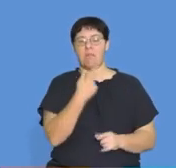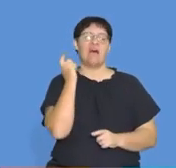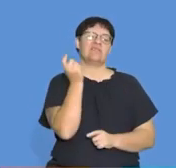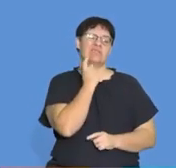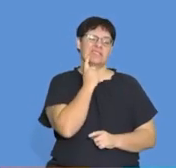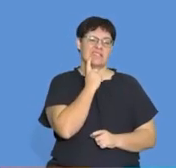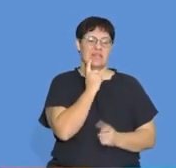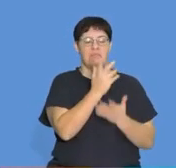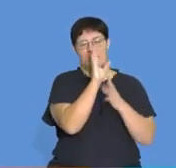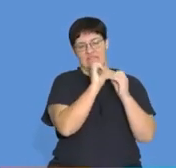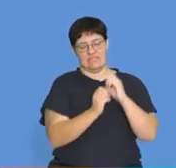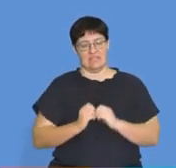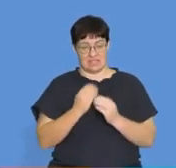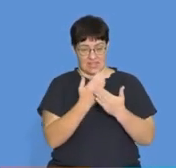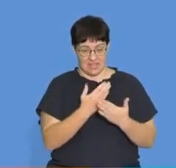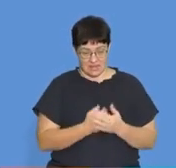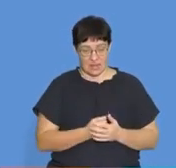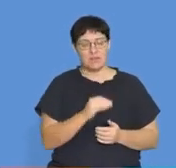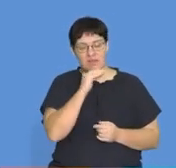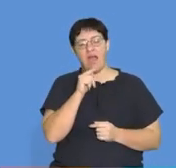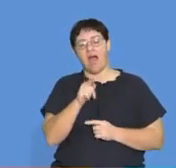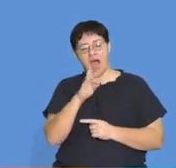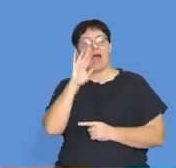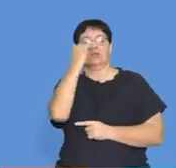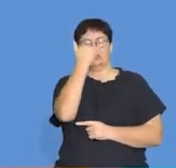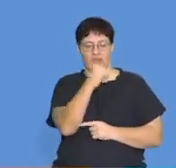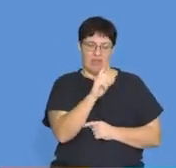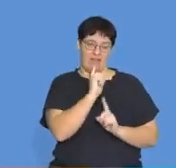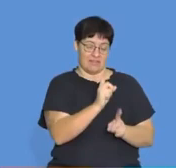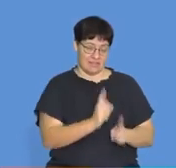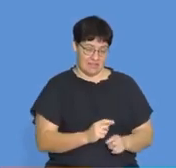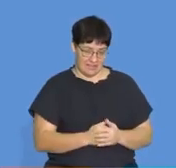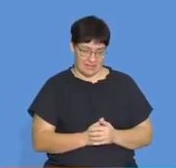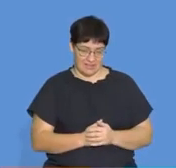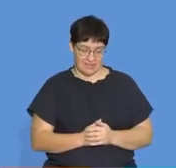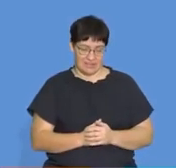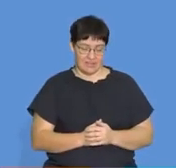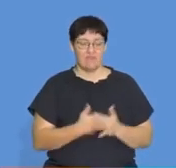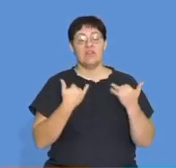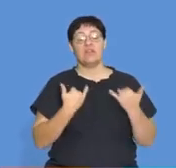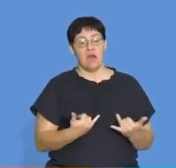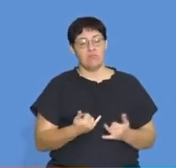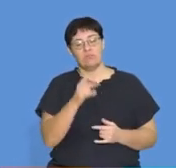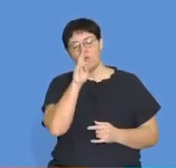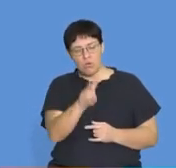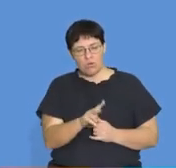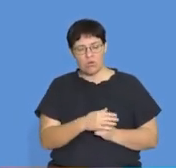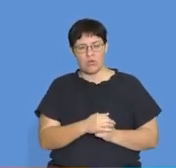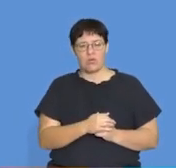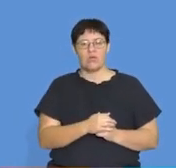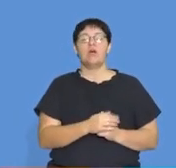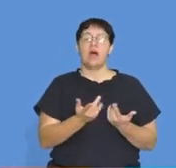quickly go back and fix. That's what they mean when they say check your answers. For now, let's look at